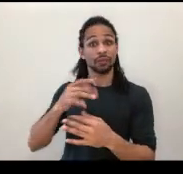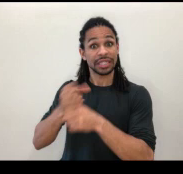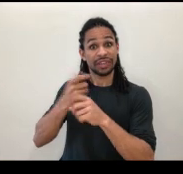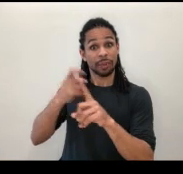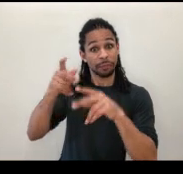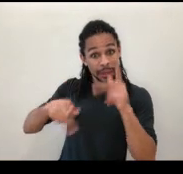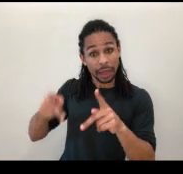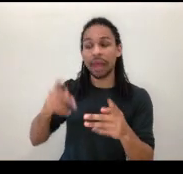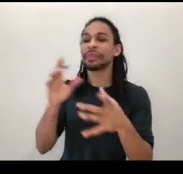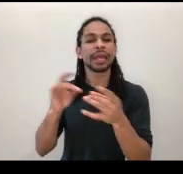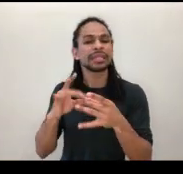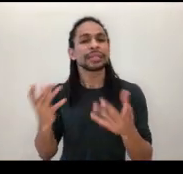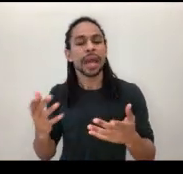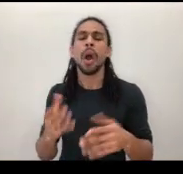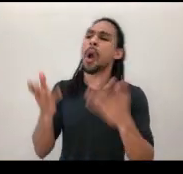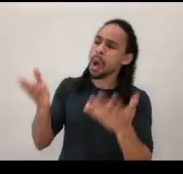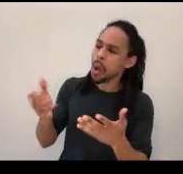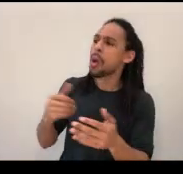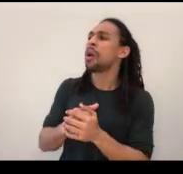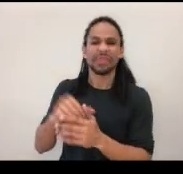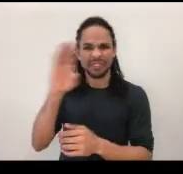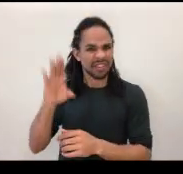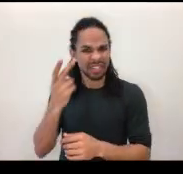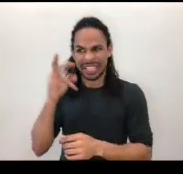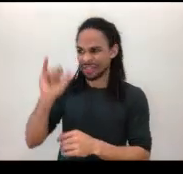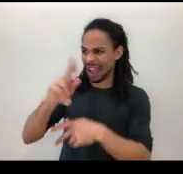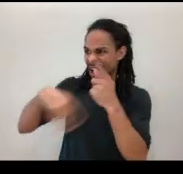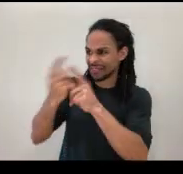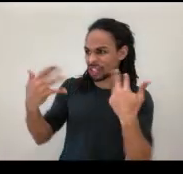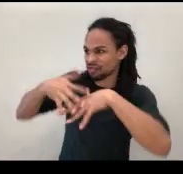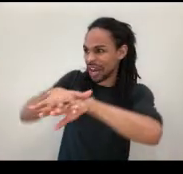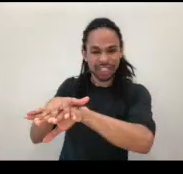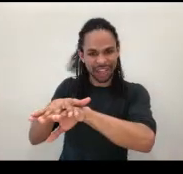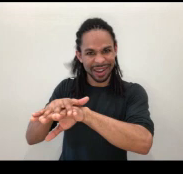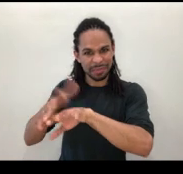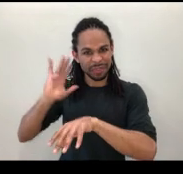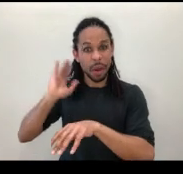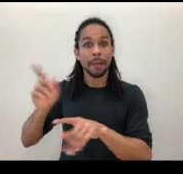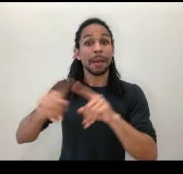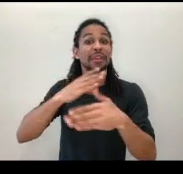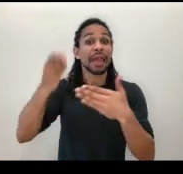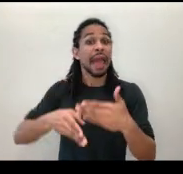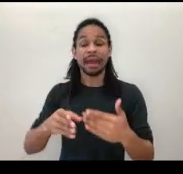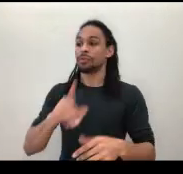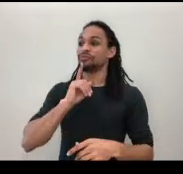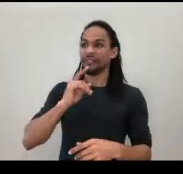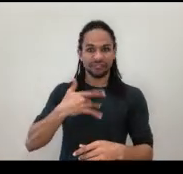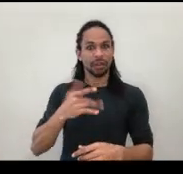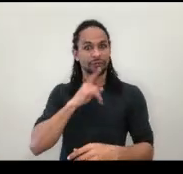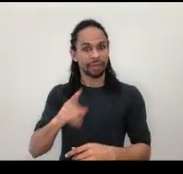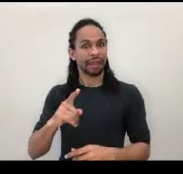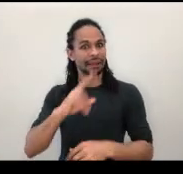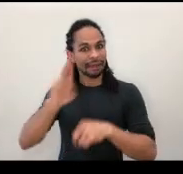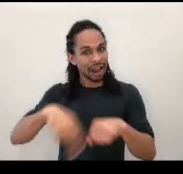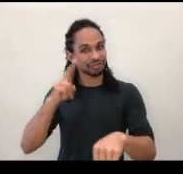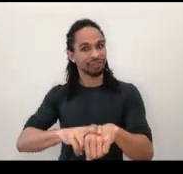that, you know, they kind of go into it and they've never seen that type of integration, but by the end of it, it felt so natural.